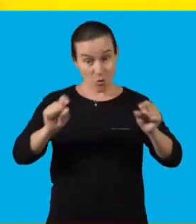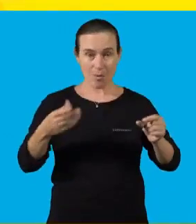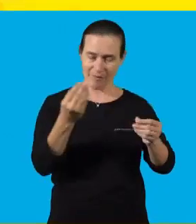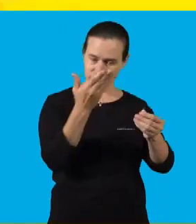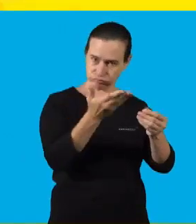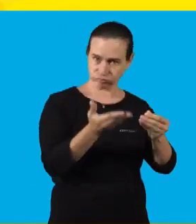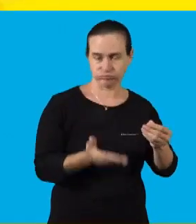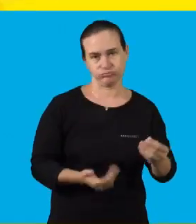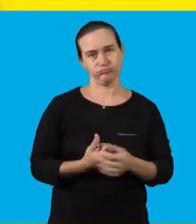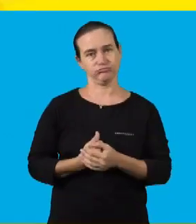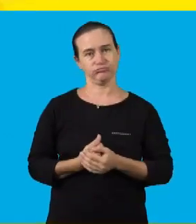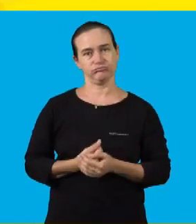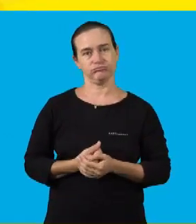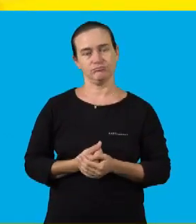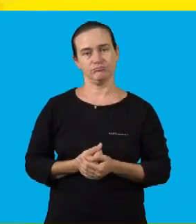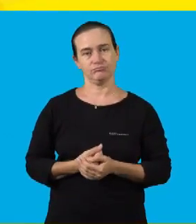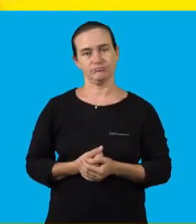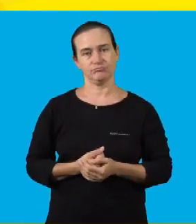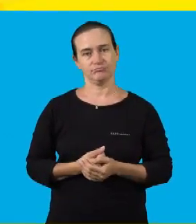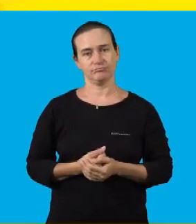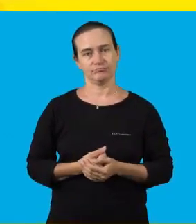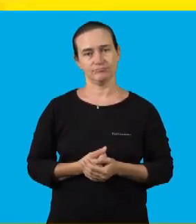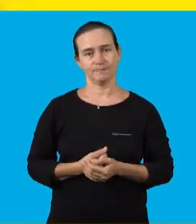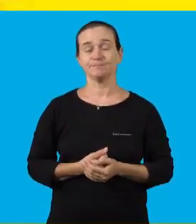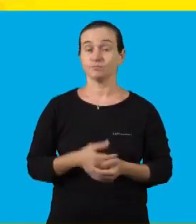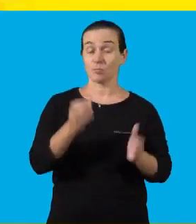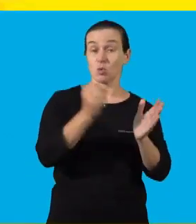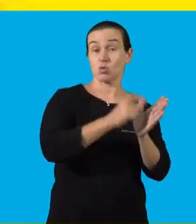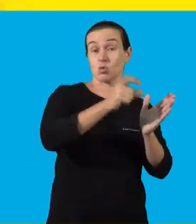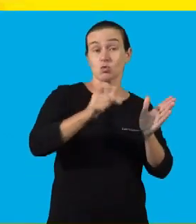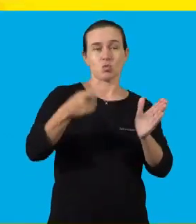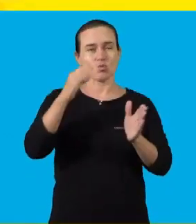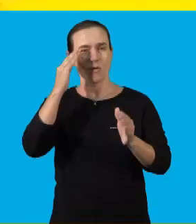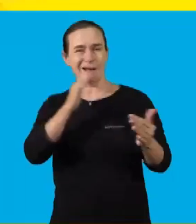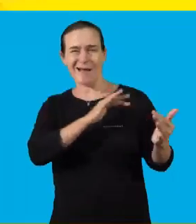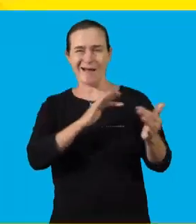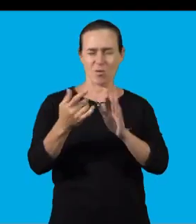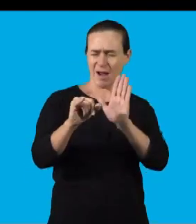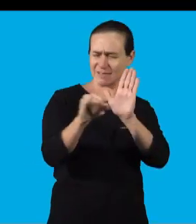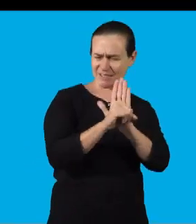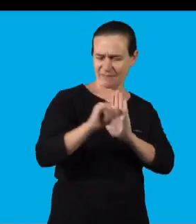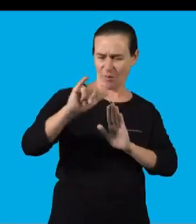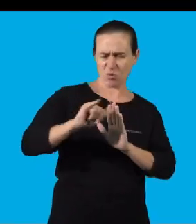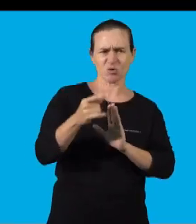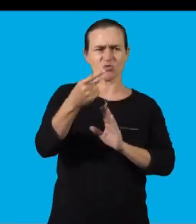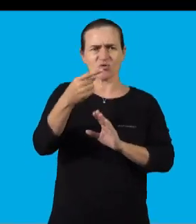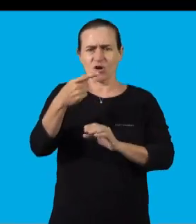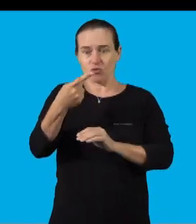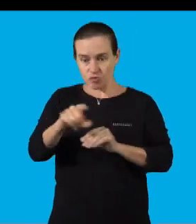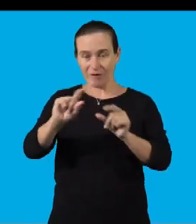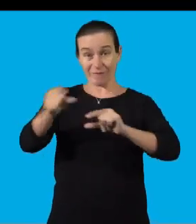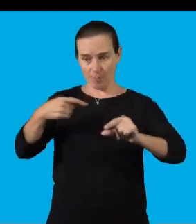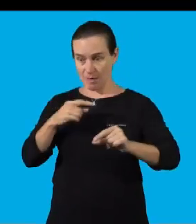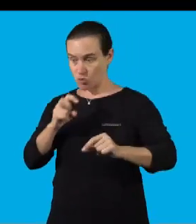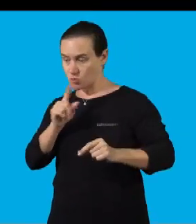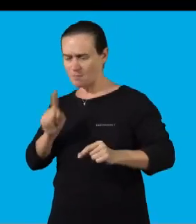because the formulas are provided on that sheet. And again, learners do not know how to identify the